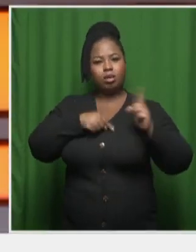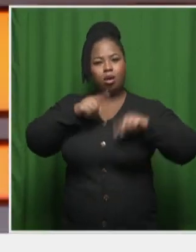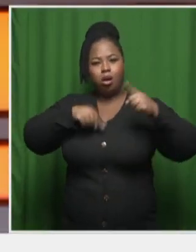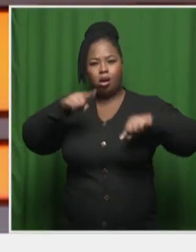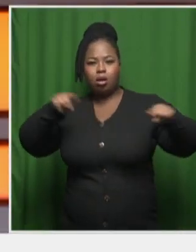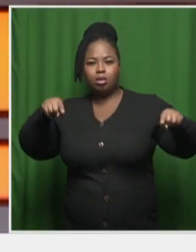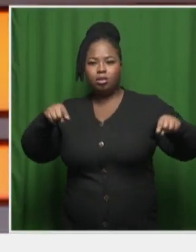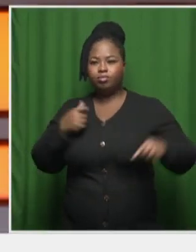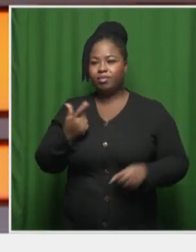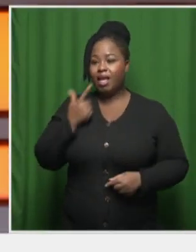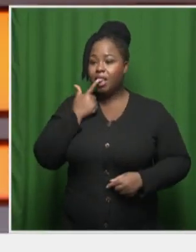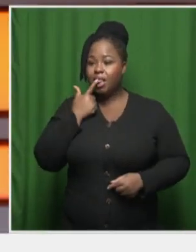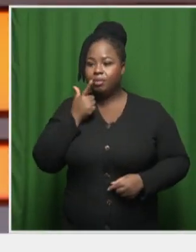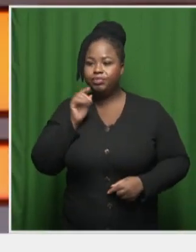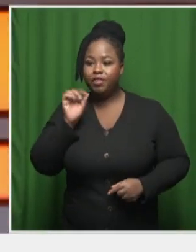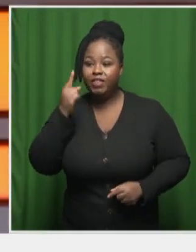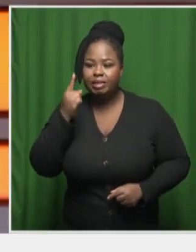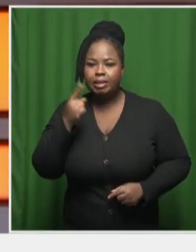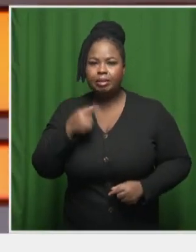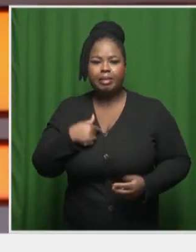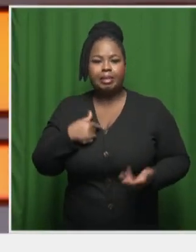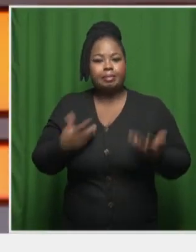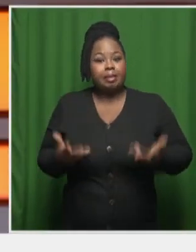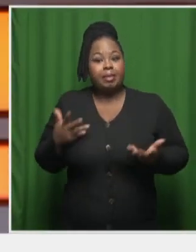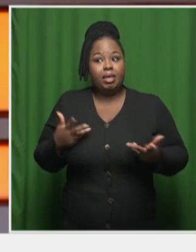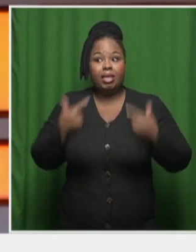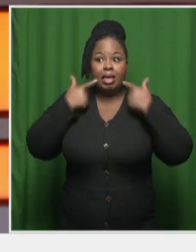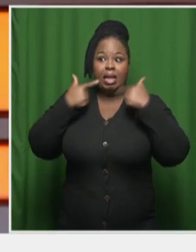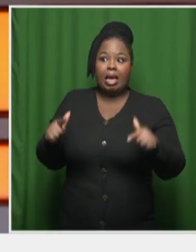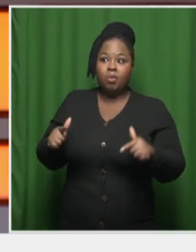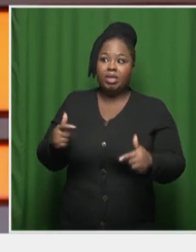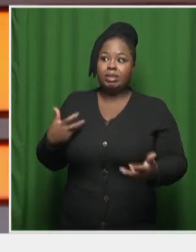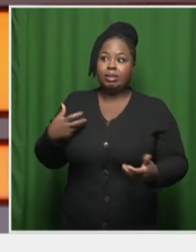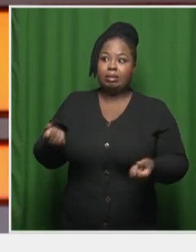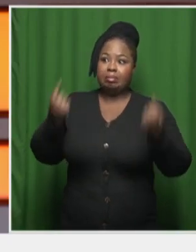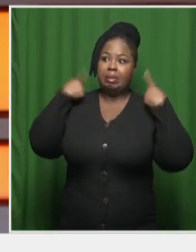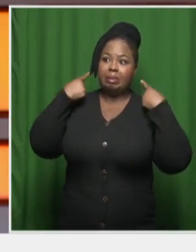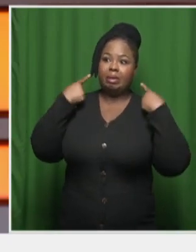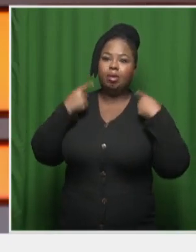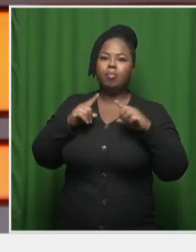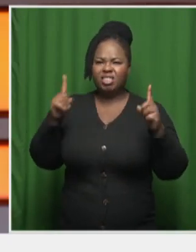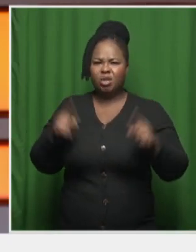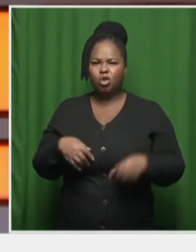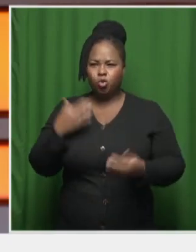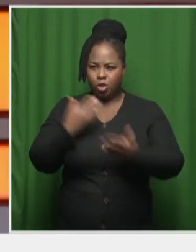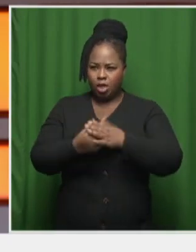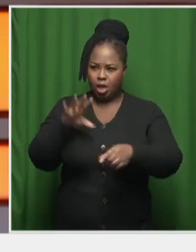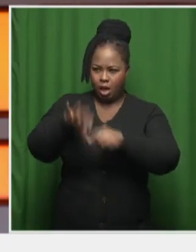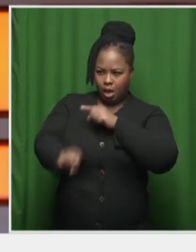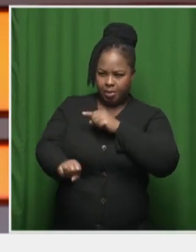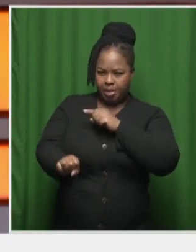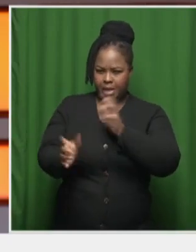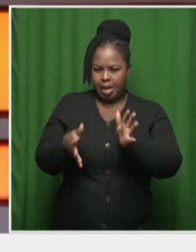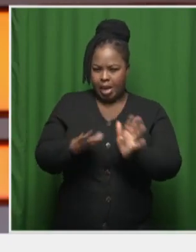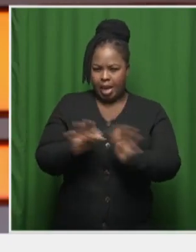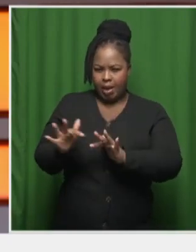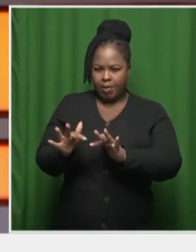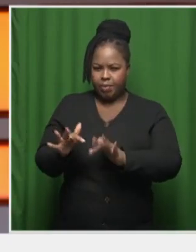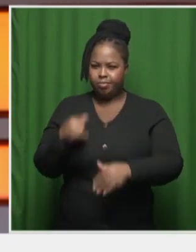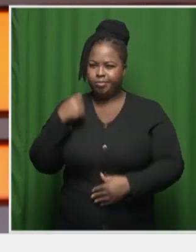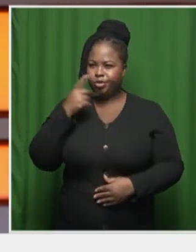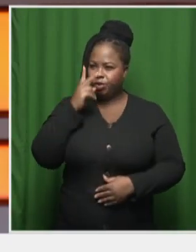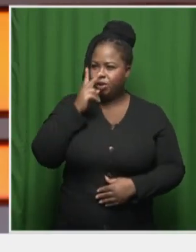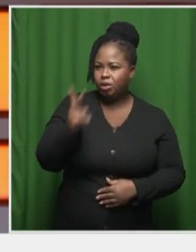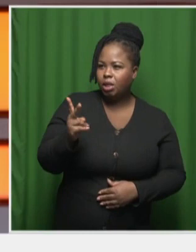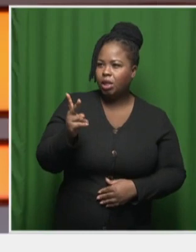get to go and taste it first, and maybe you can't speak the language, but you can actually pick it up from the locals, the way you see